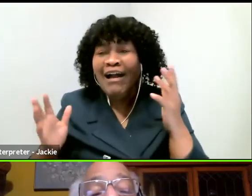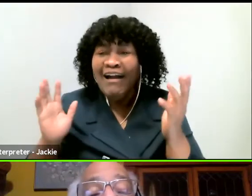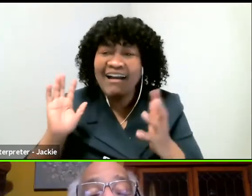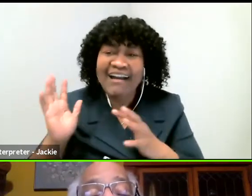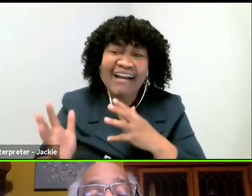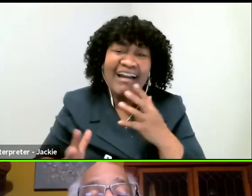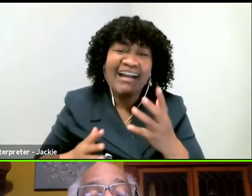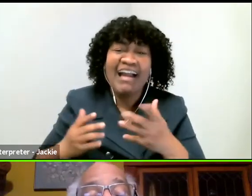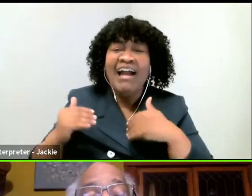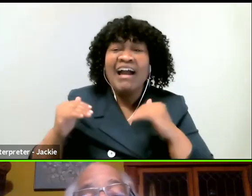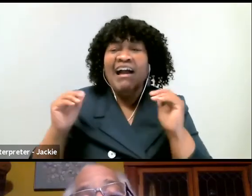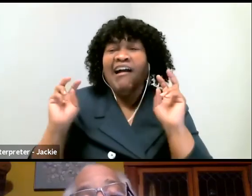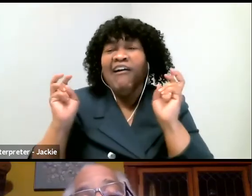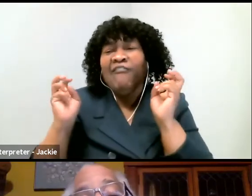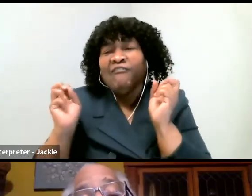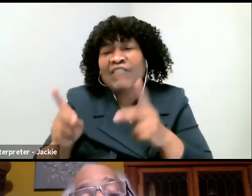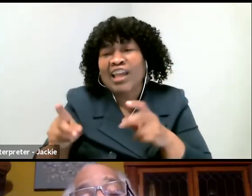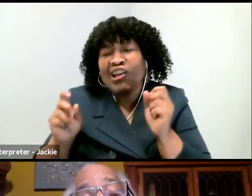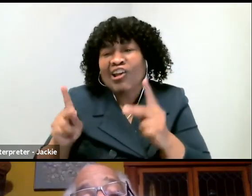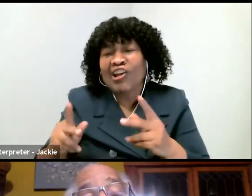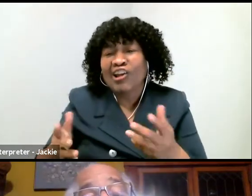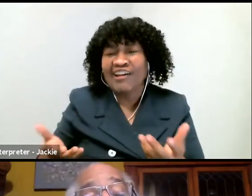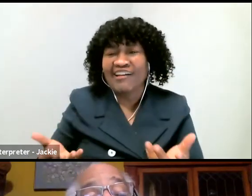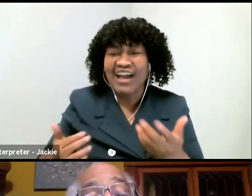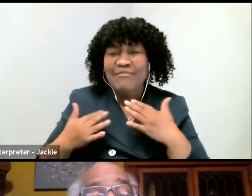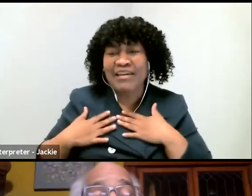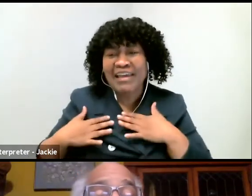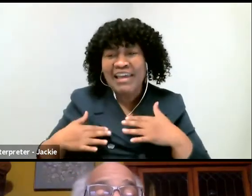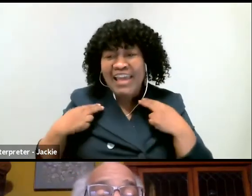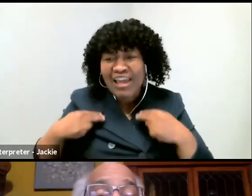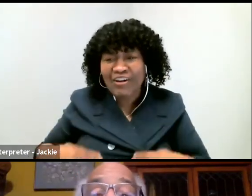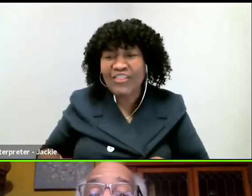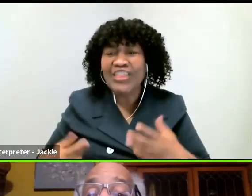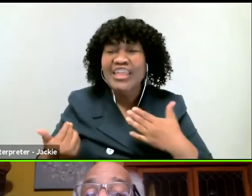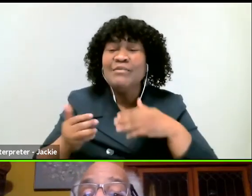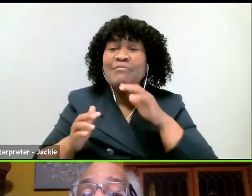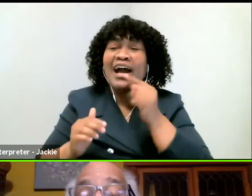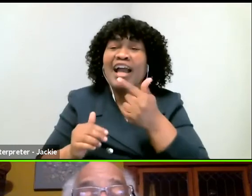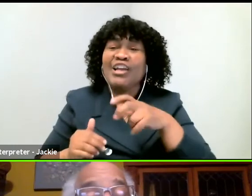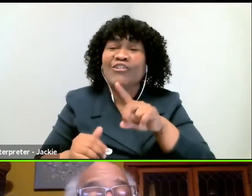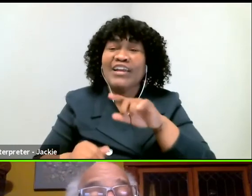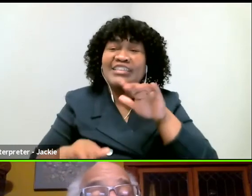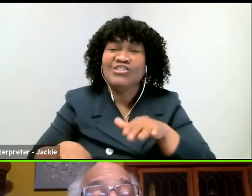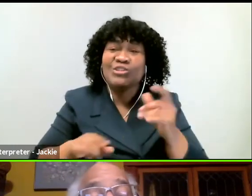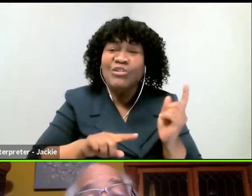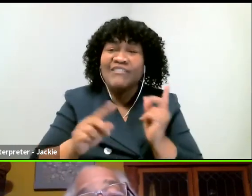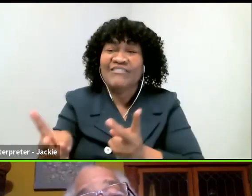I've been fair, Okay. I'm healthy. My grandchildren are coming for dinner